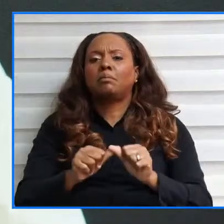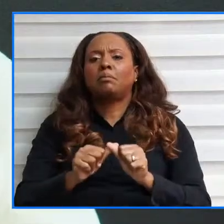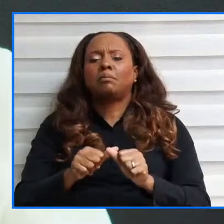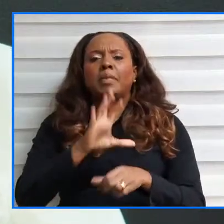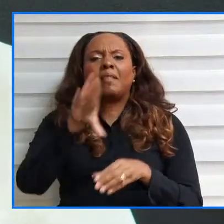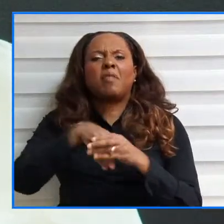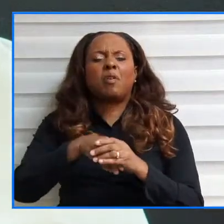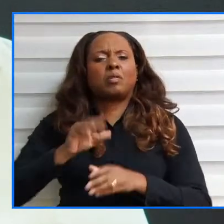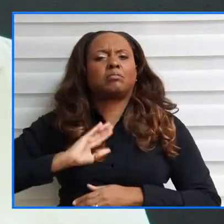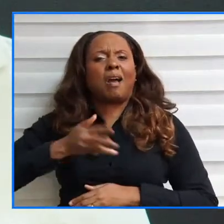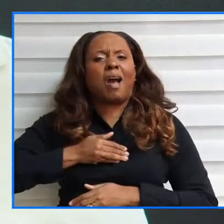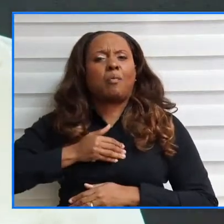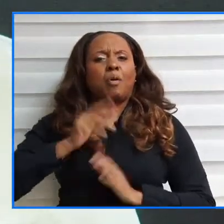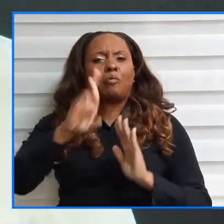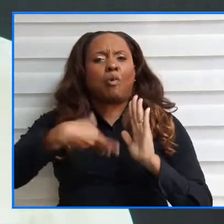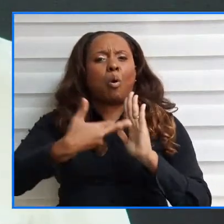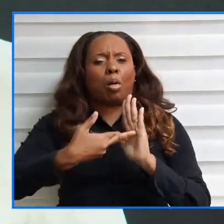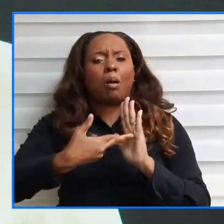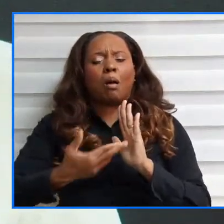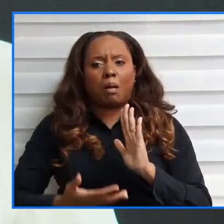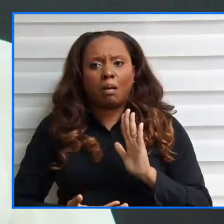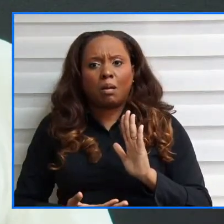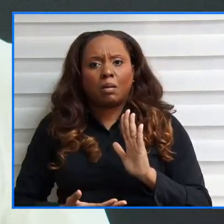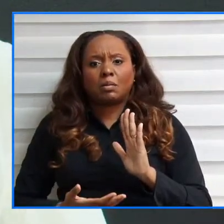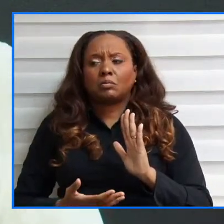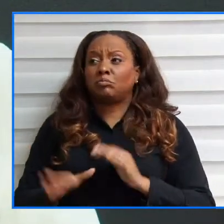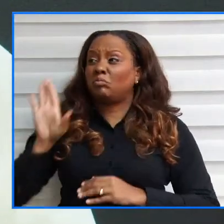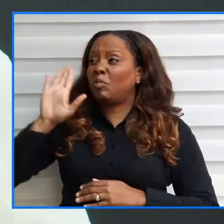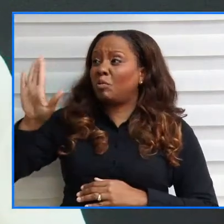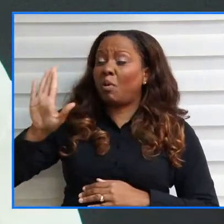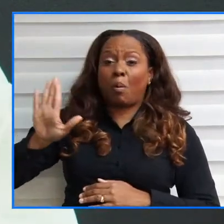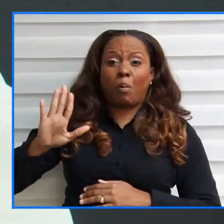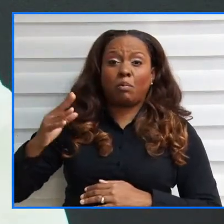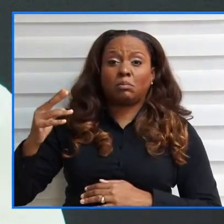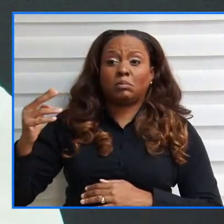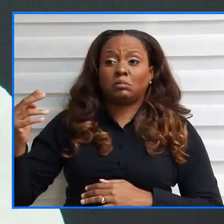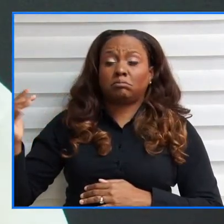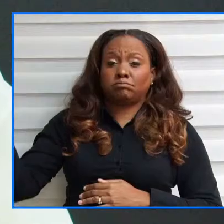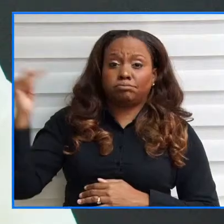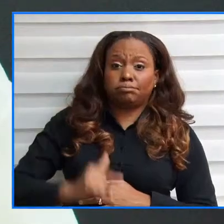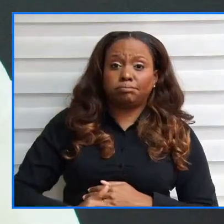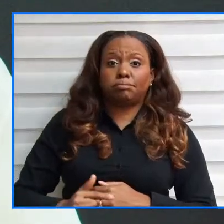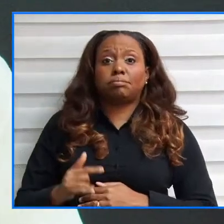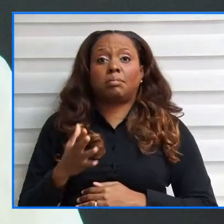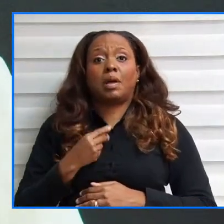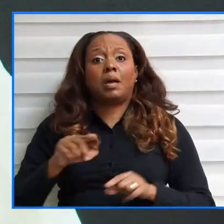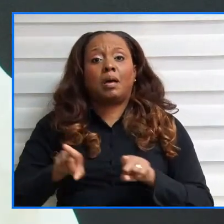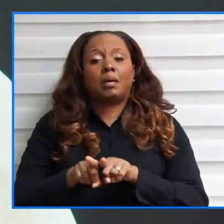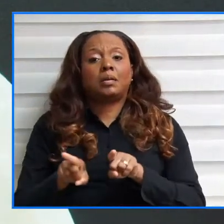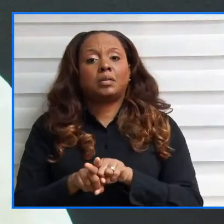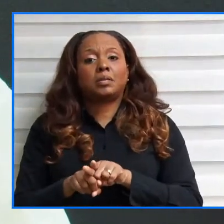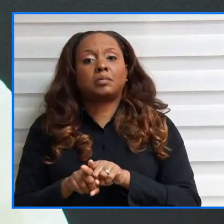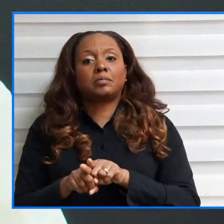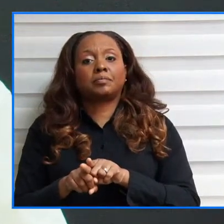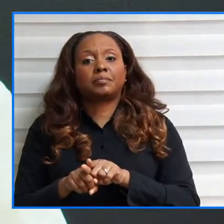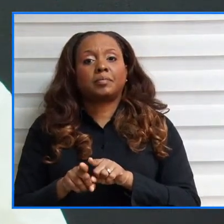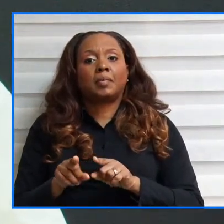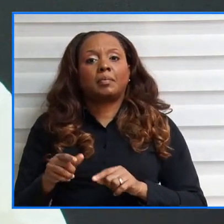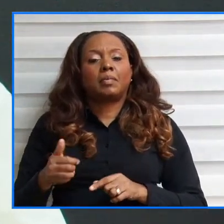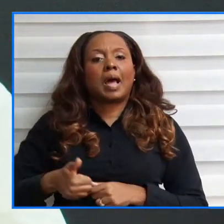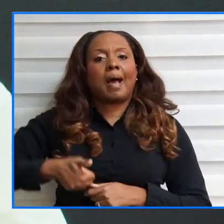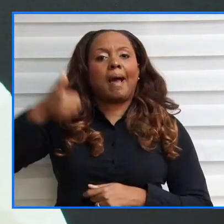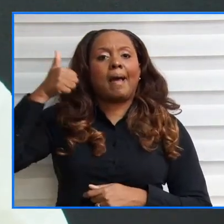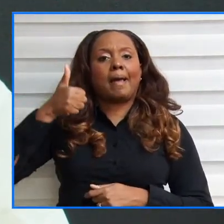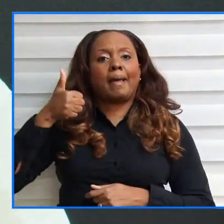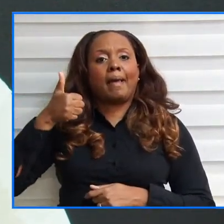and visits such as this, as well as our upcoming visit to the Commonwealth Heads of Government meeting, which you are chairing, will allow us to be